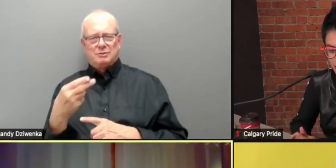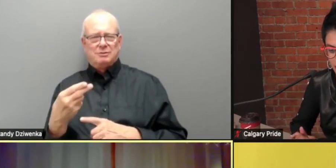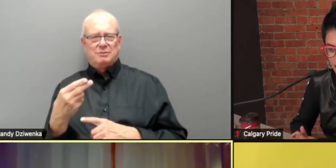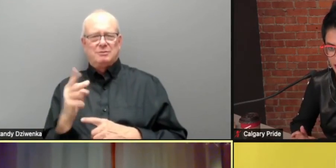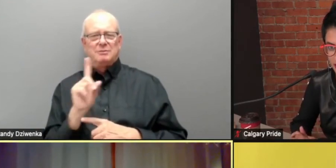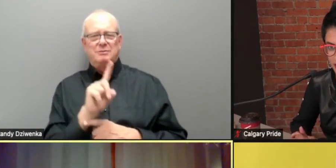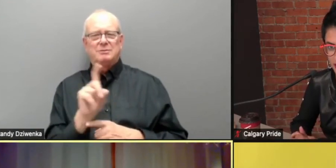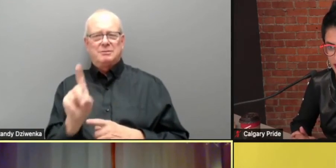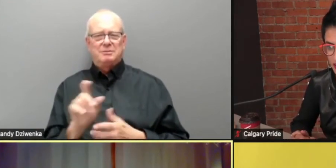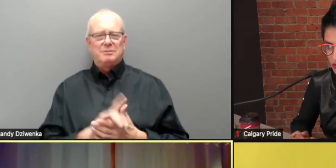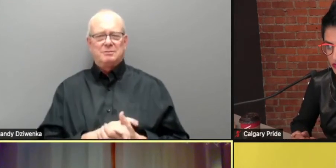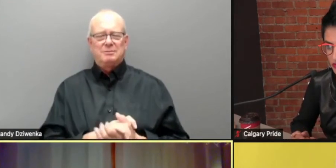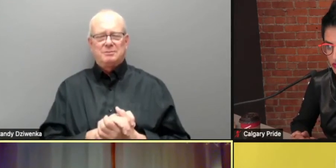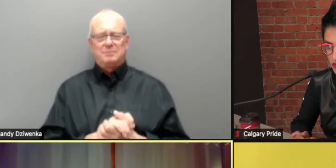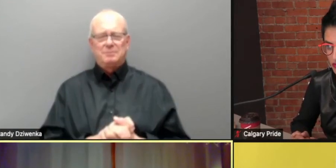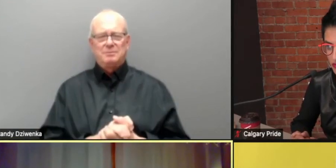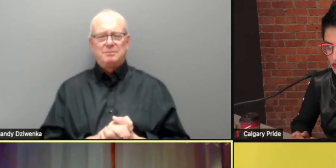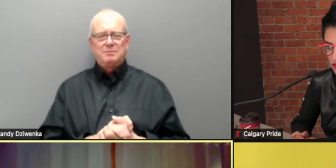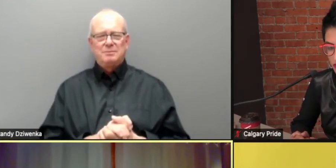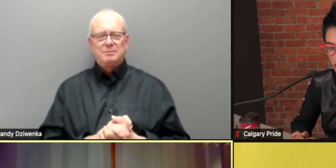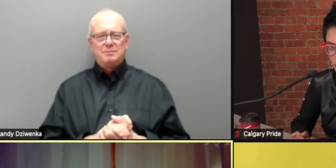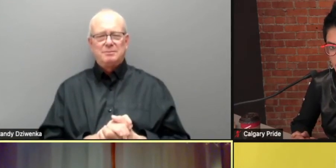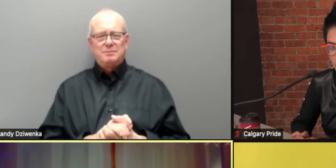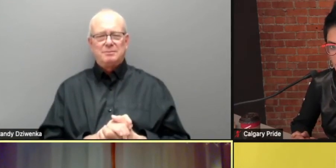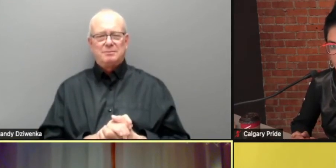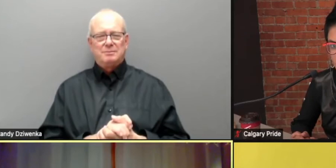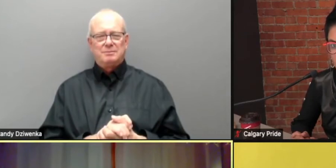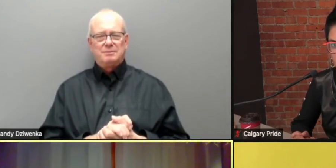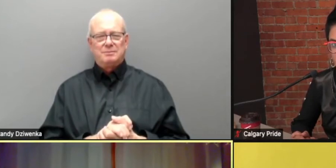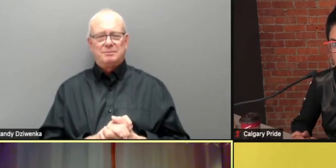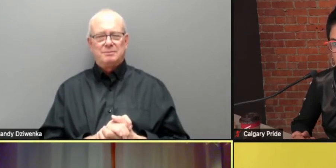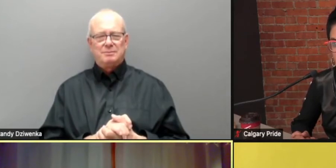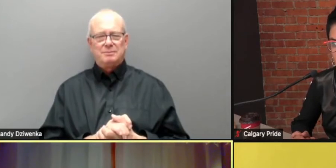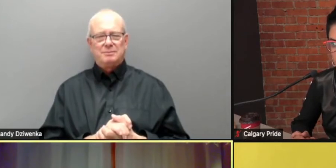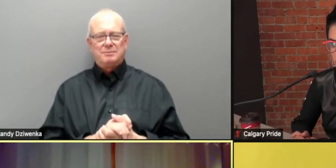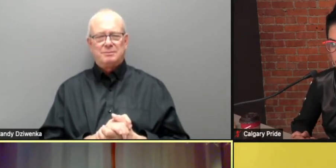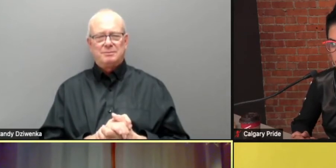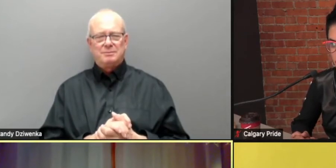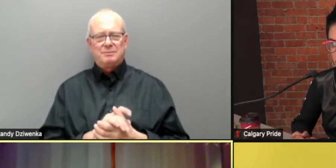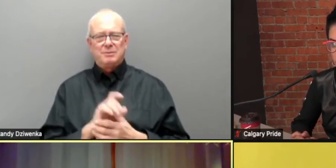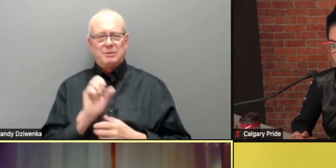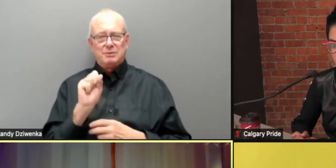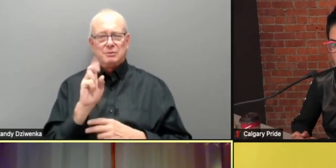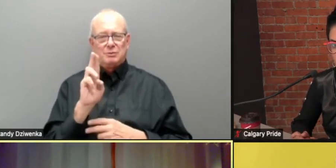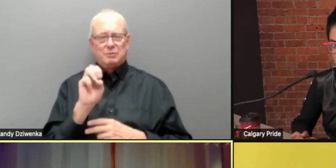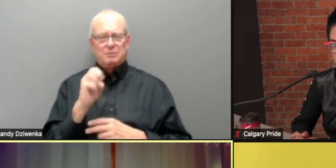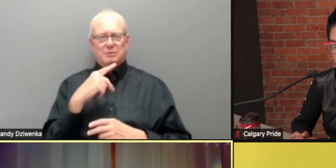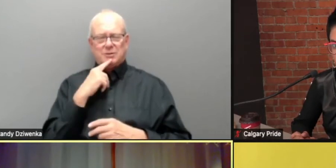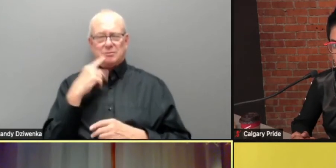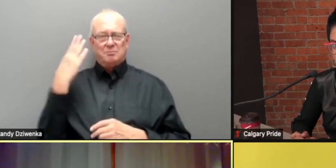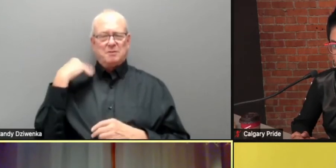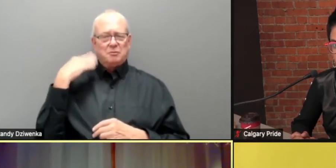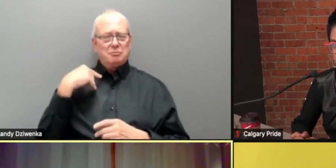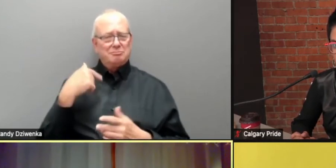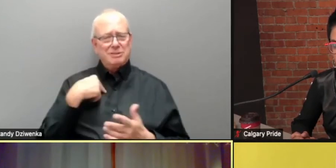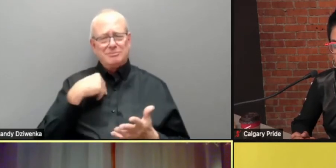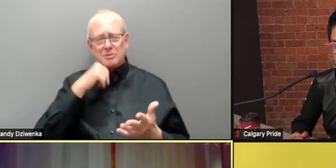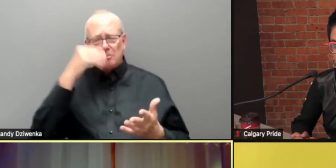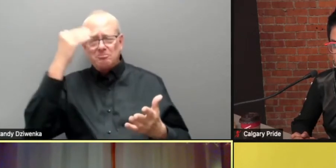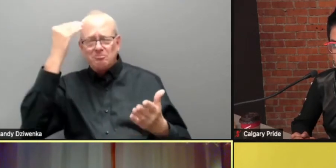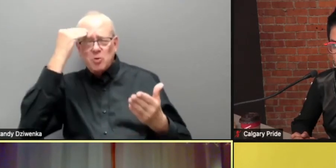me optimistic is that I was very ignorant about this whole issue when I was growing up.